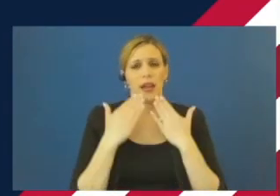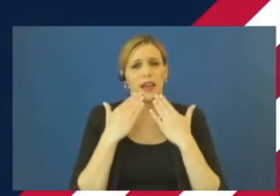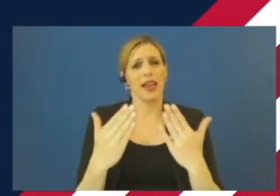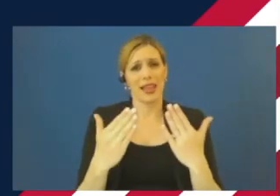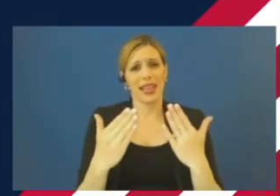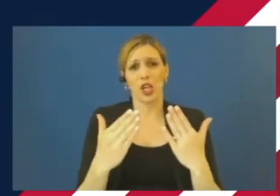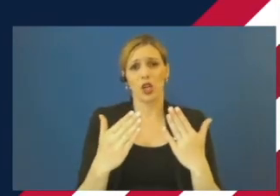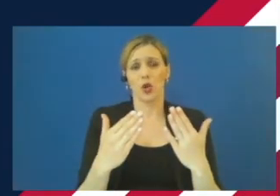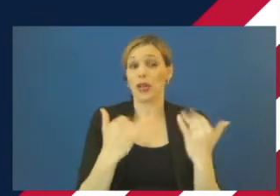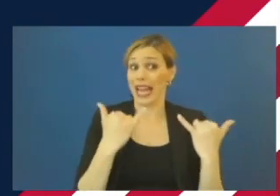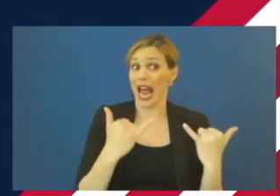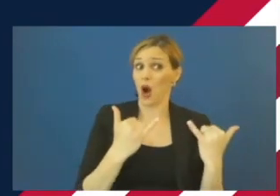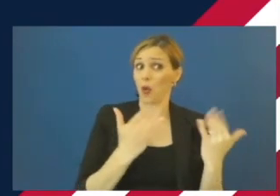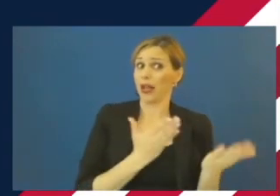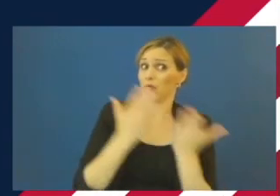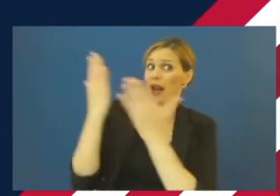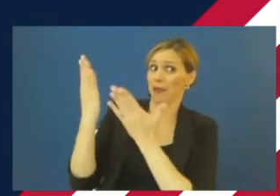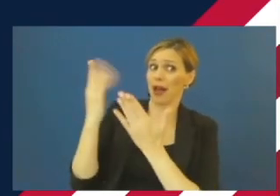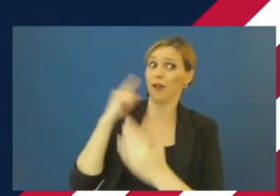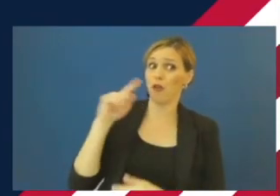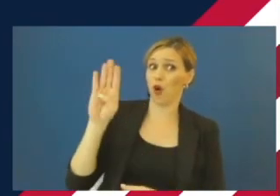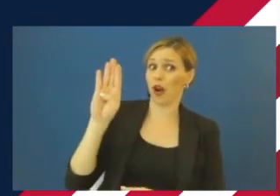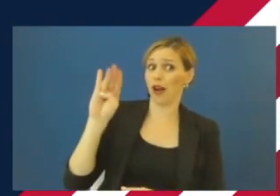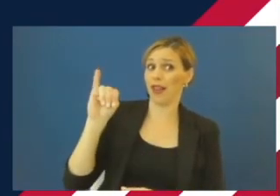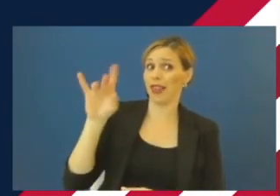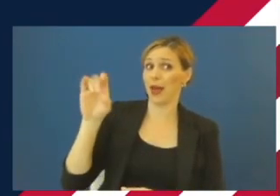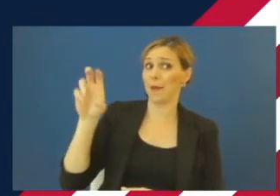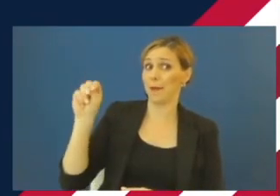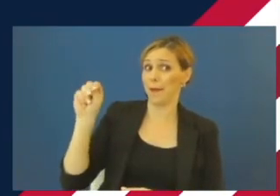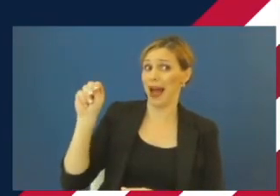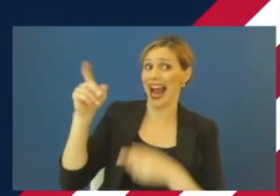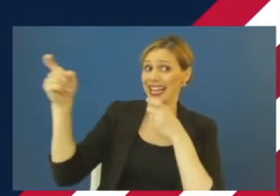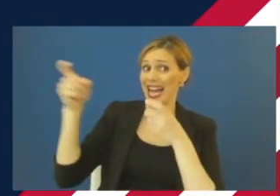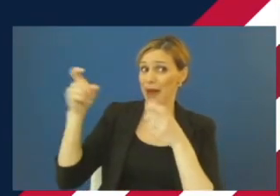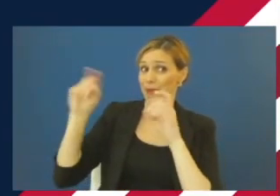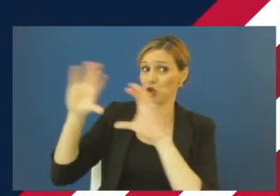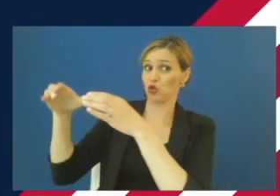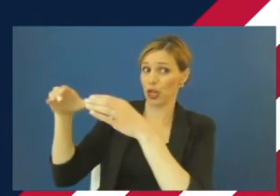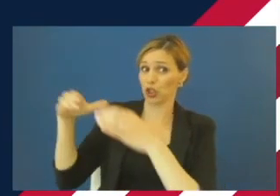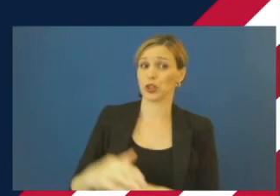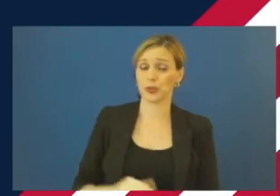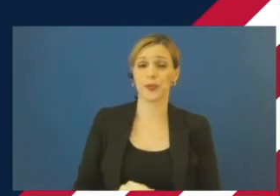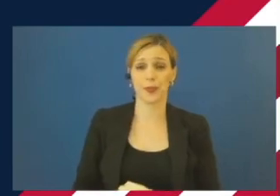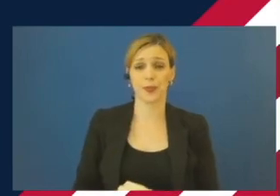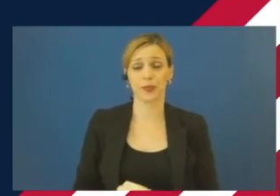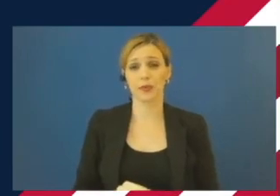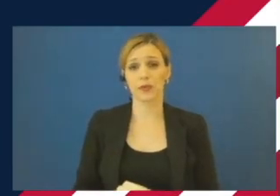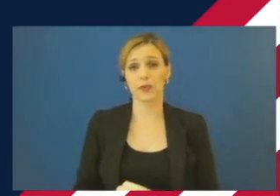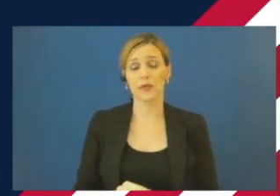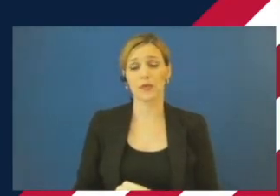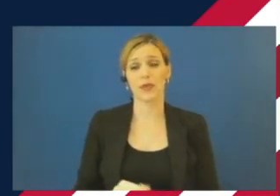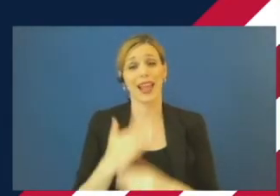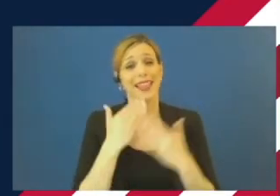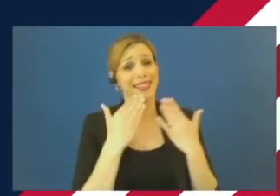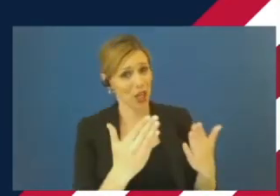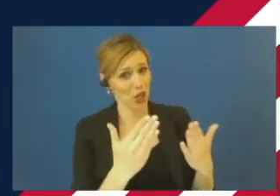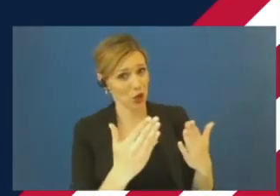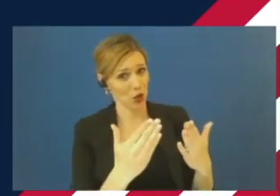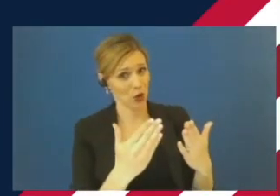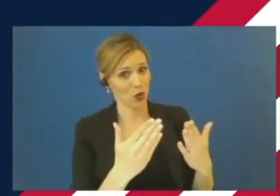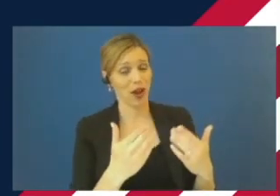administration. Thank you. Thank you, Ms. Rice. I'm a living example of that. I live in a